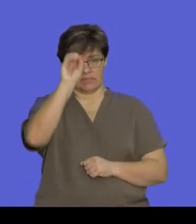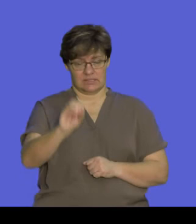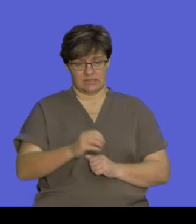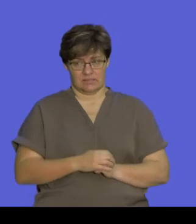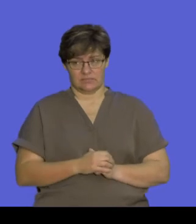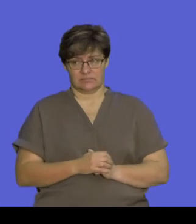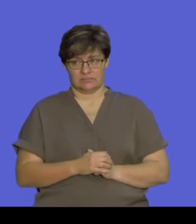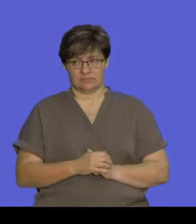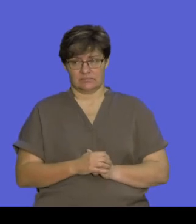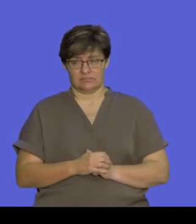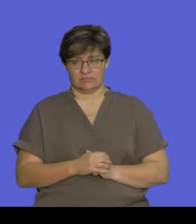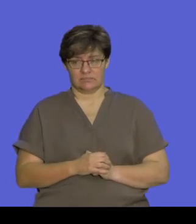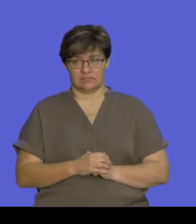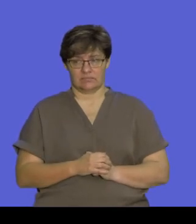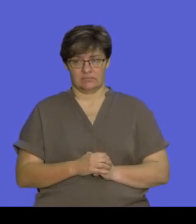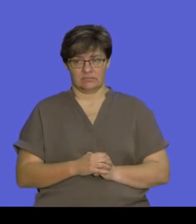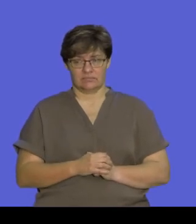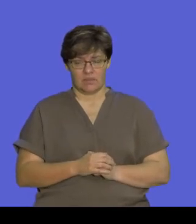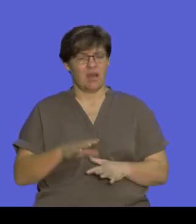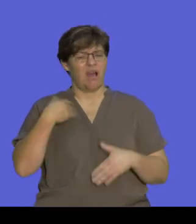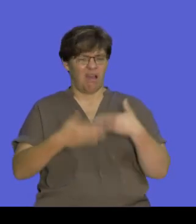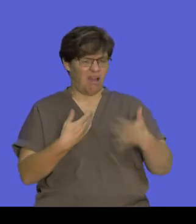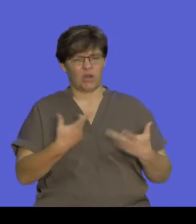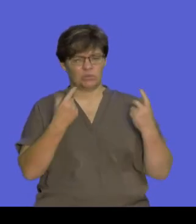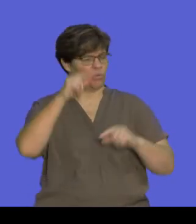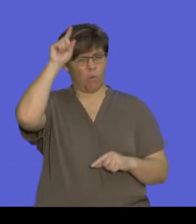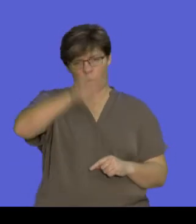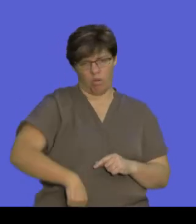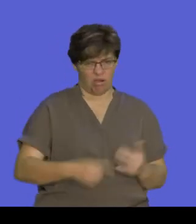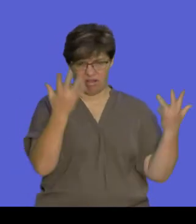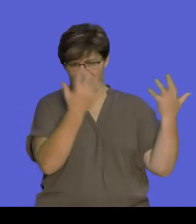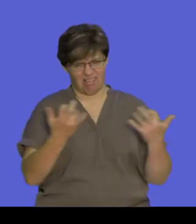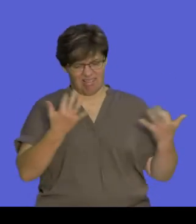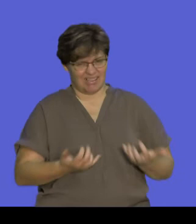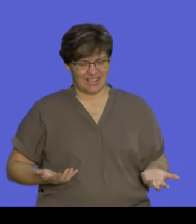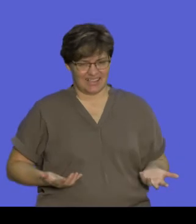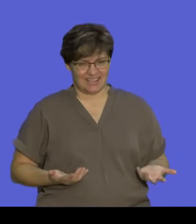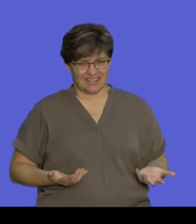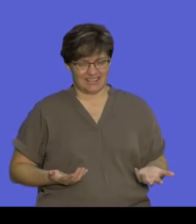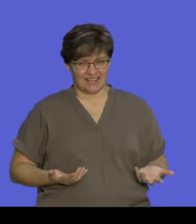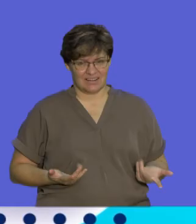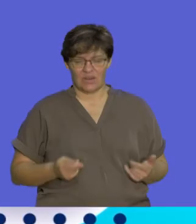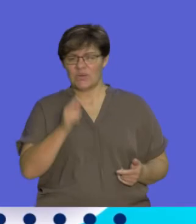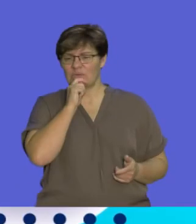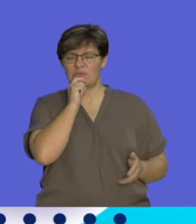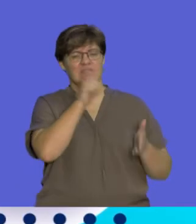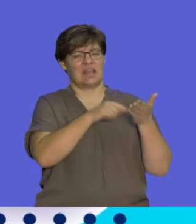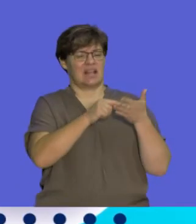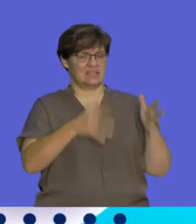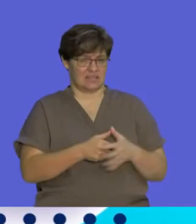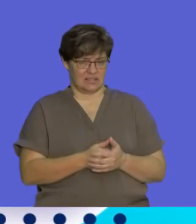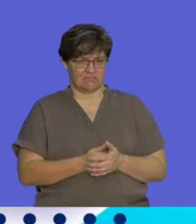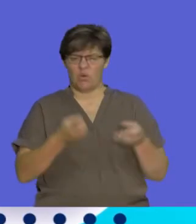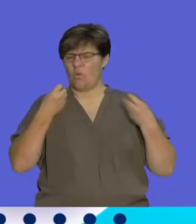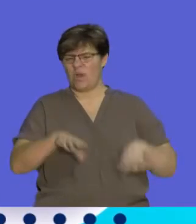10.71%. Now, guys, I can carry on and do all of those calculations just using the calculator. I'm not going to waste